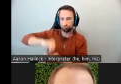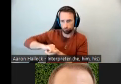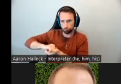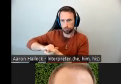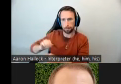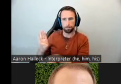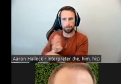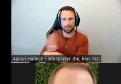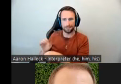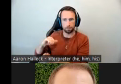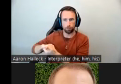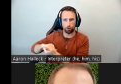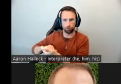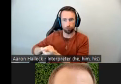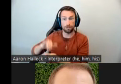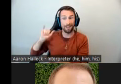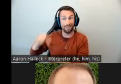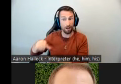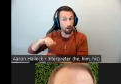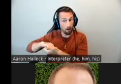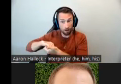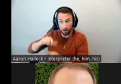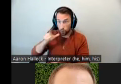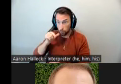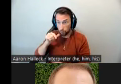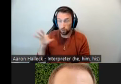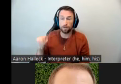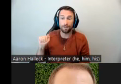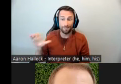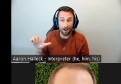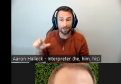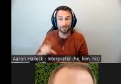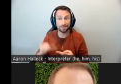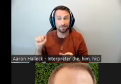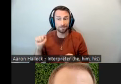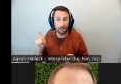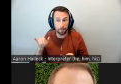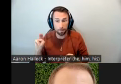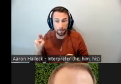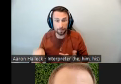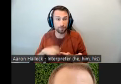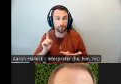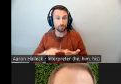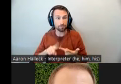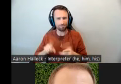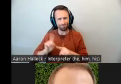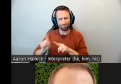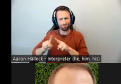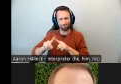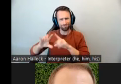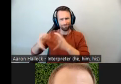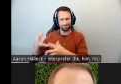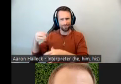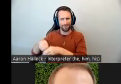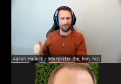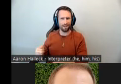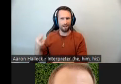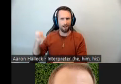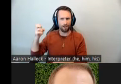partners, I'm talking about faculty, I'm talking about administrators, I'm talking about different people in higher education who are not part of IT.